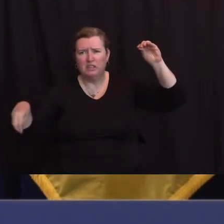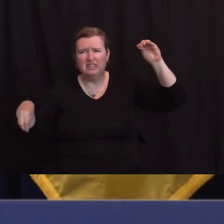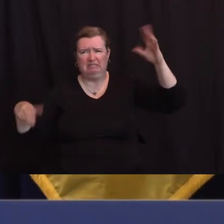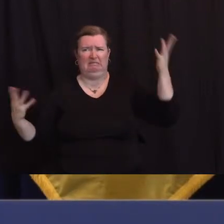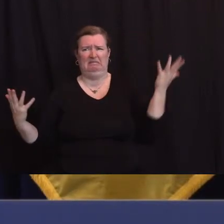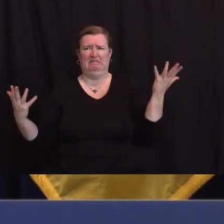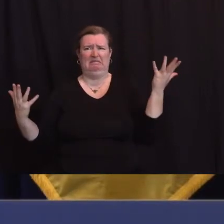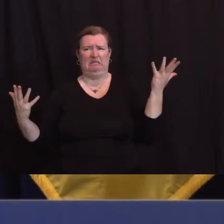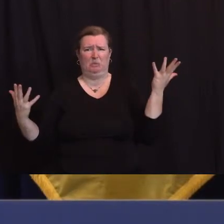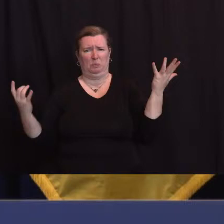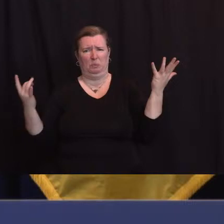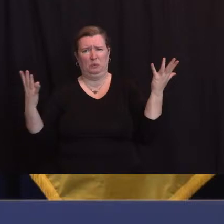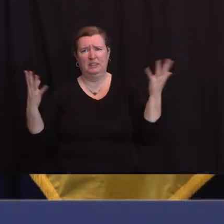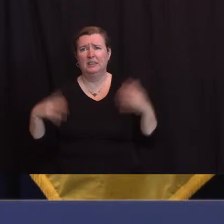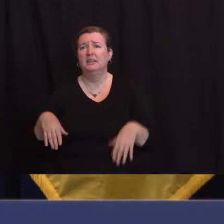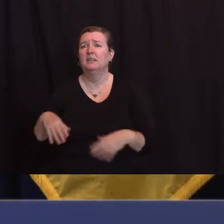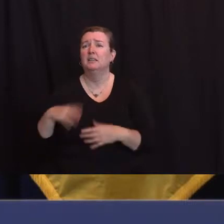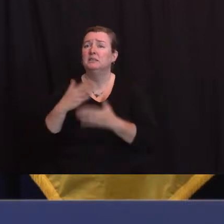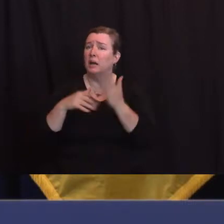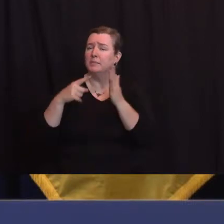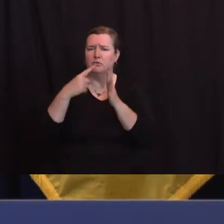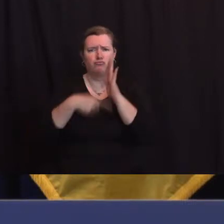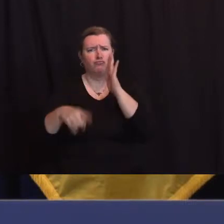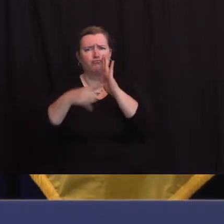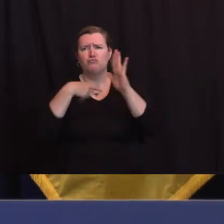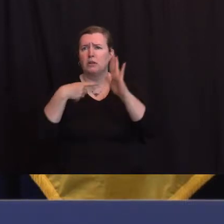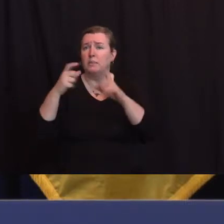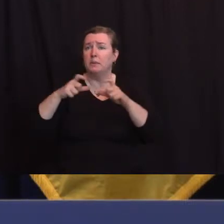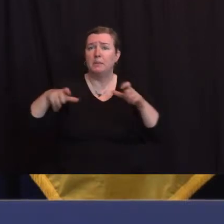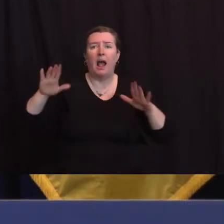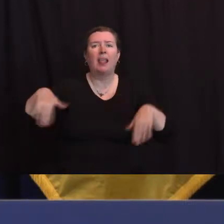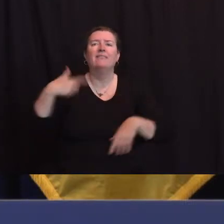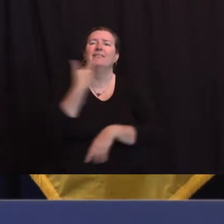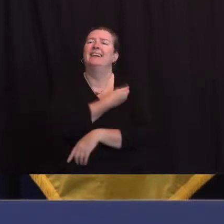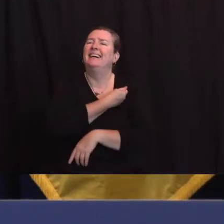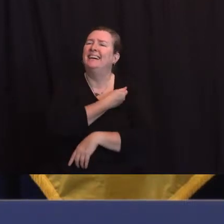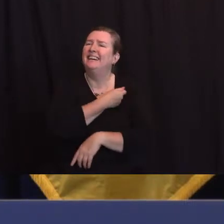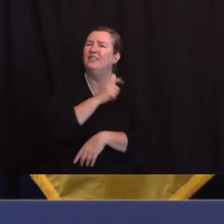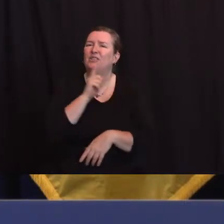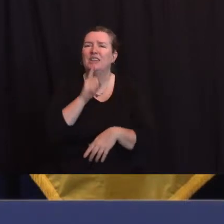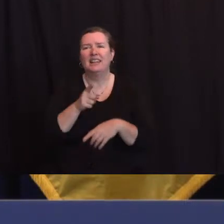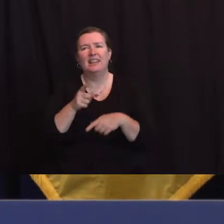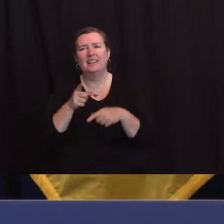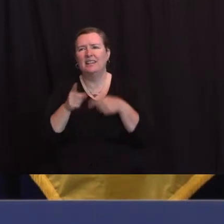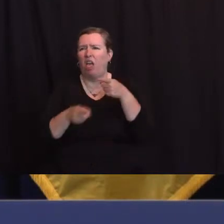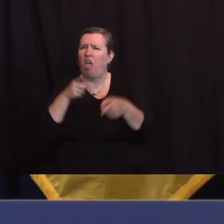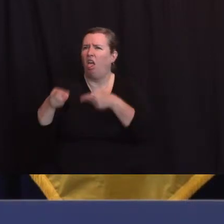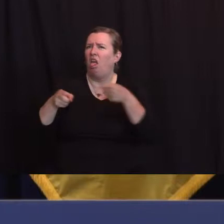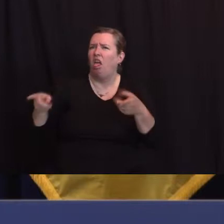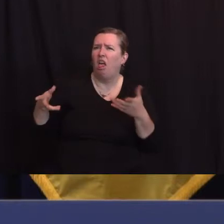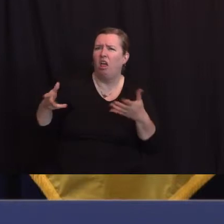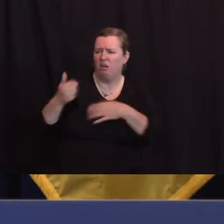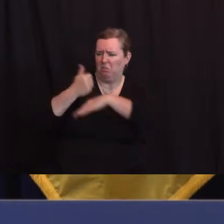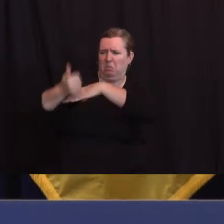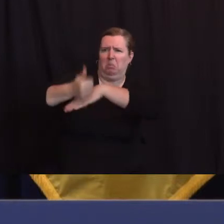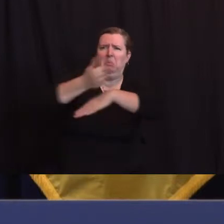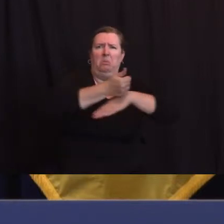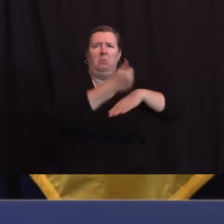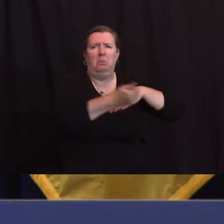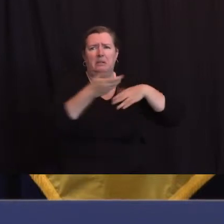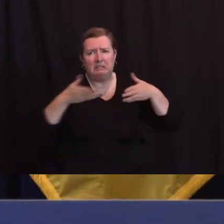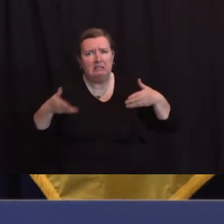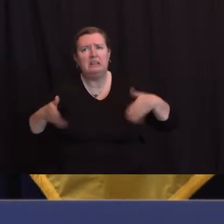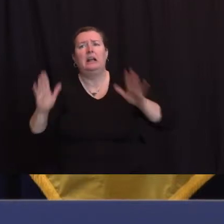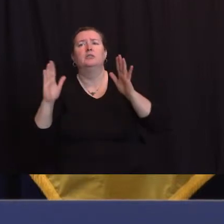Some are also criticizing those who are unvaccinated for basically allowing different variants, including the